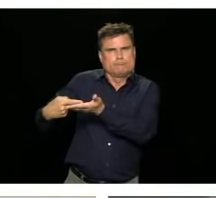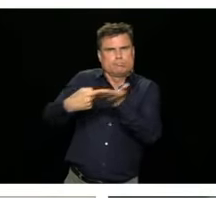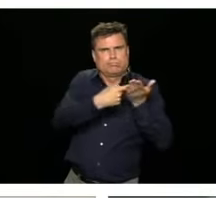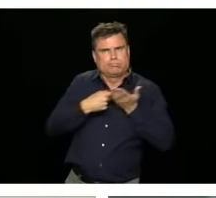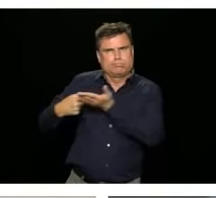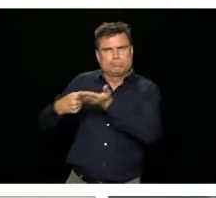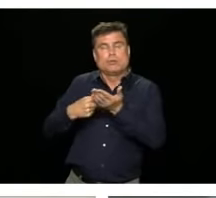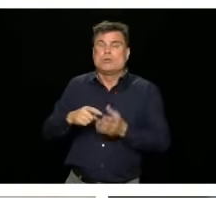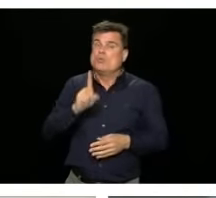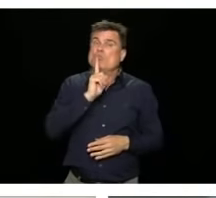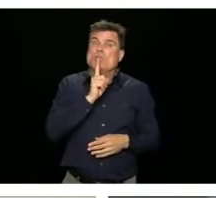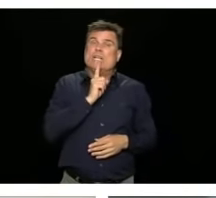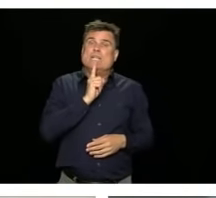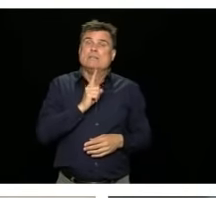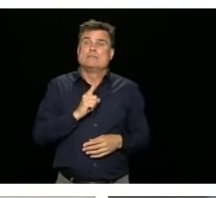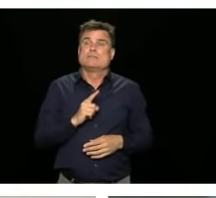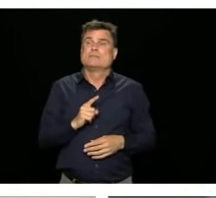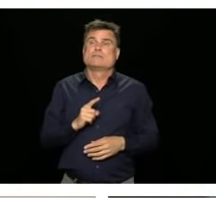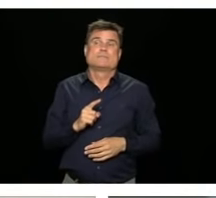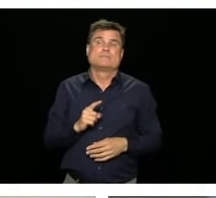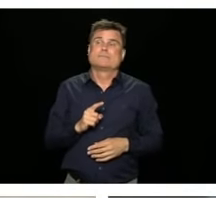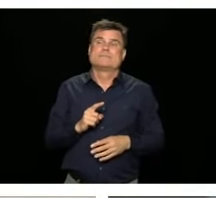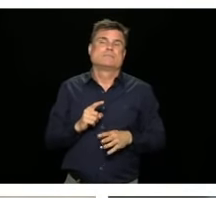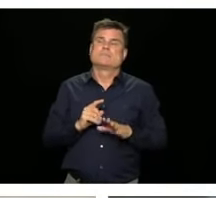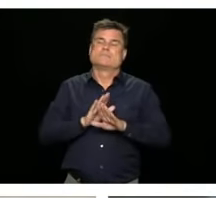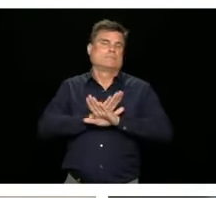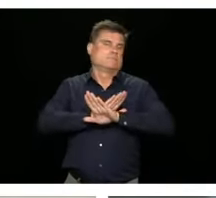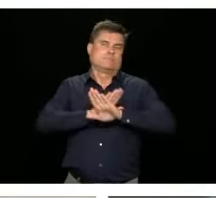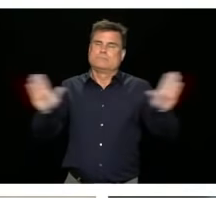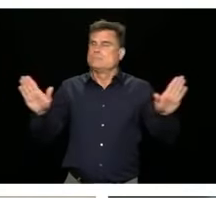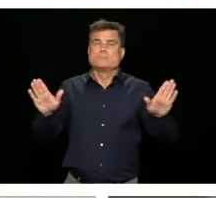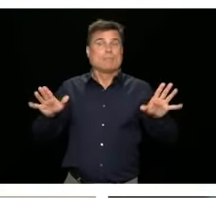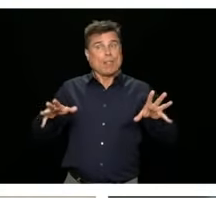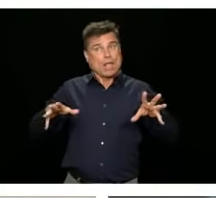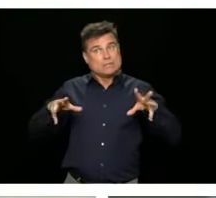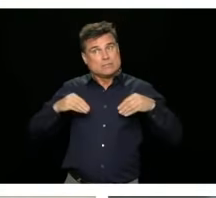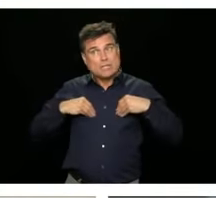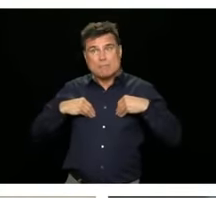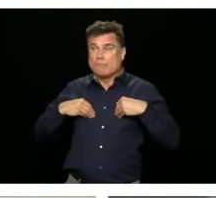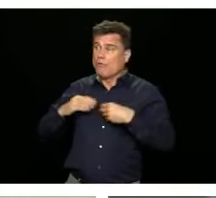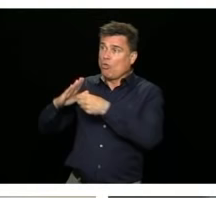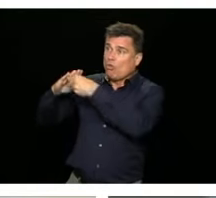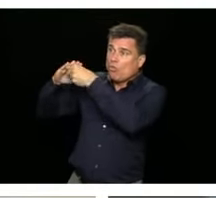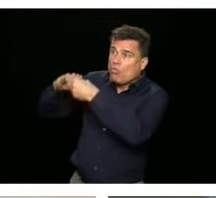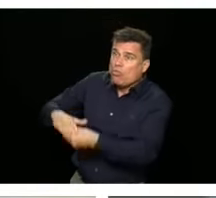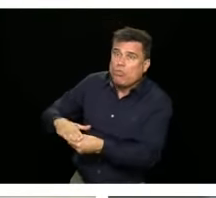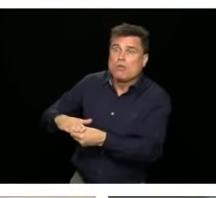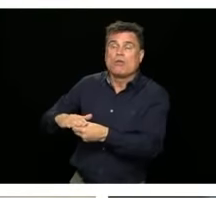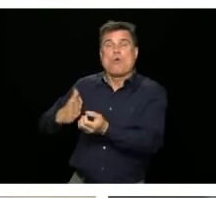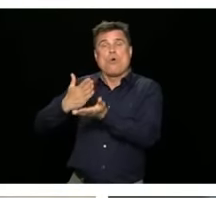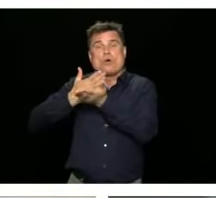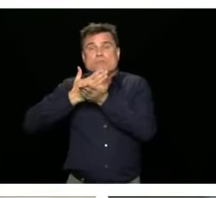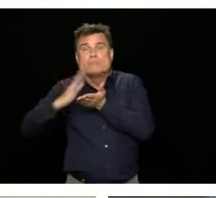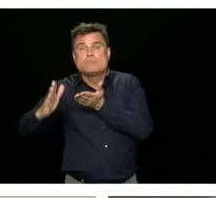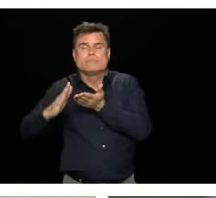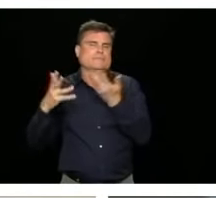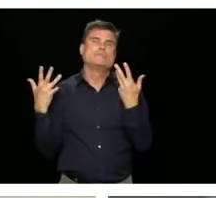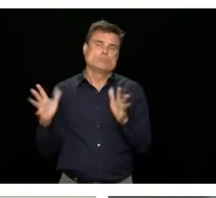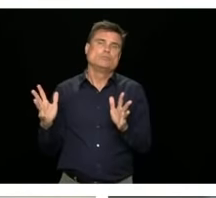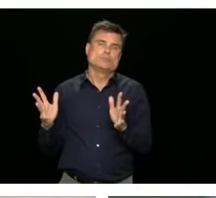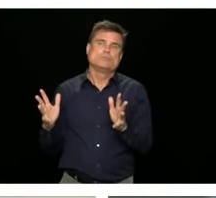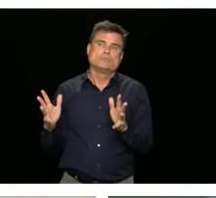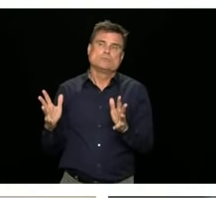I'm hoping that as we and everyone engage more and more in conversations and in communication, what is acceptable and what is not.